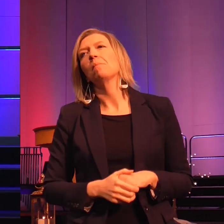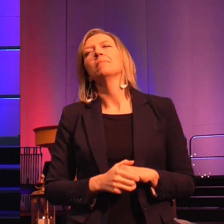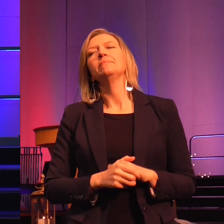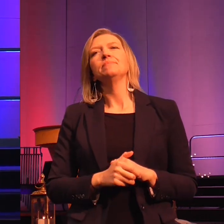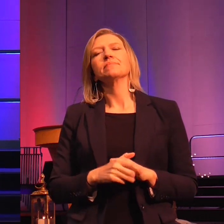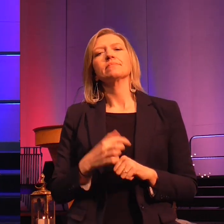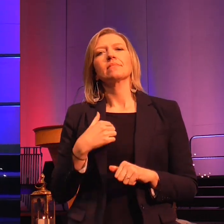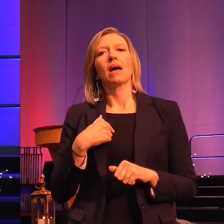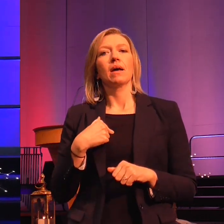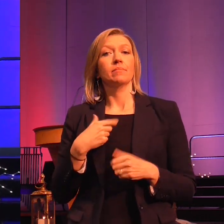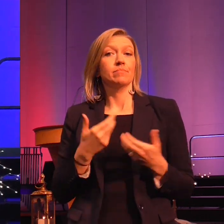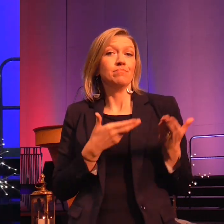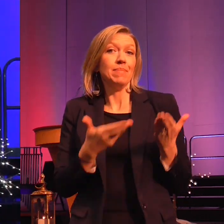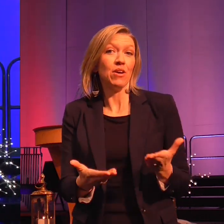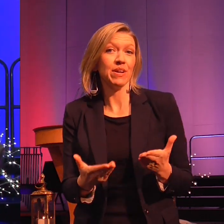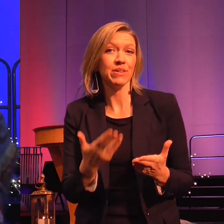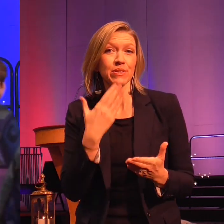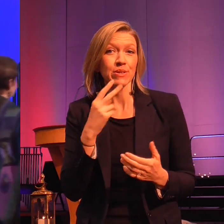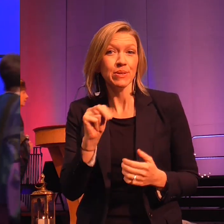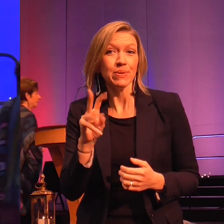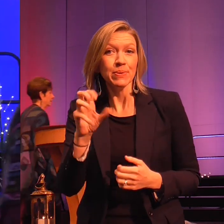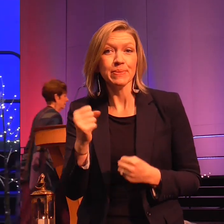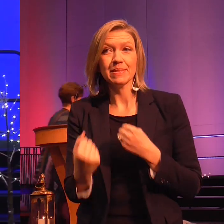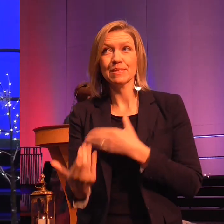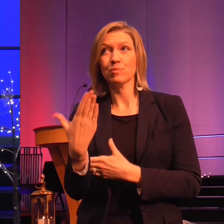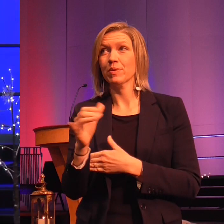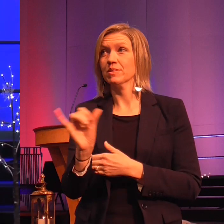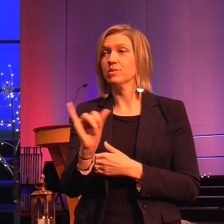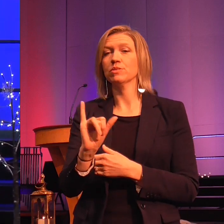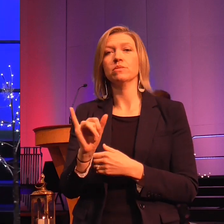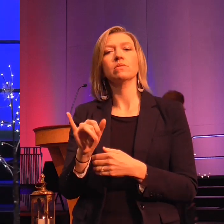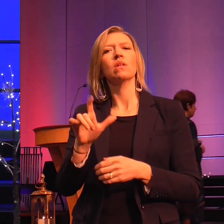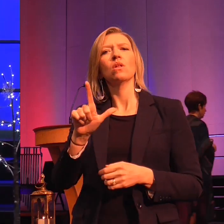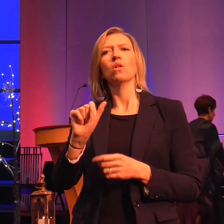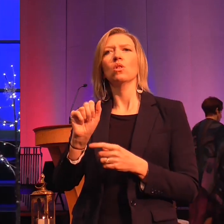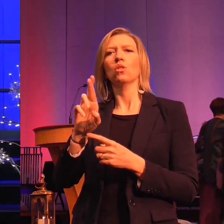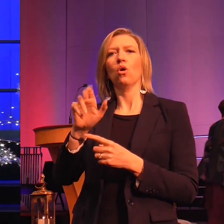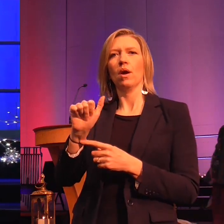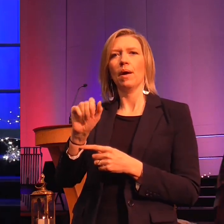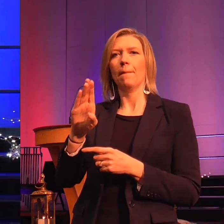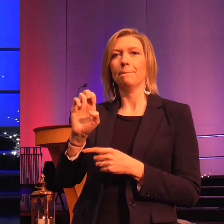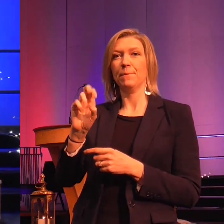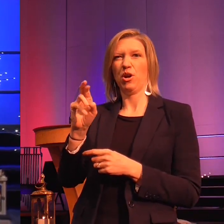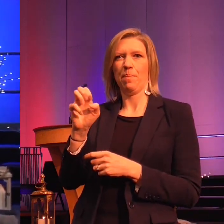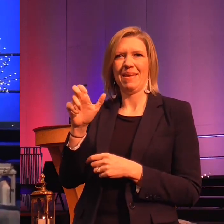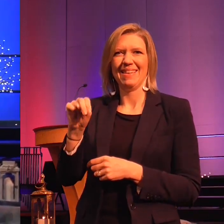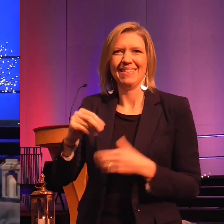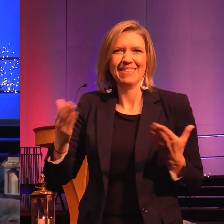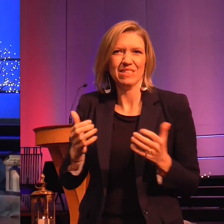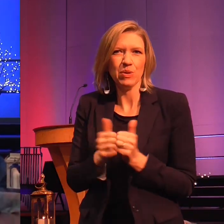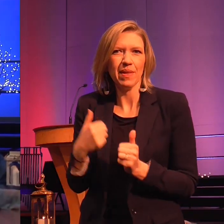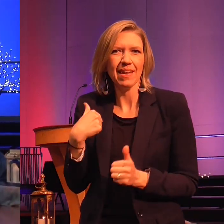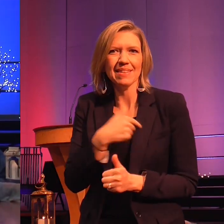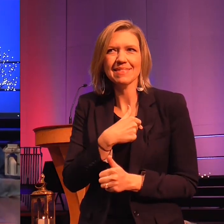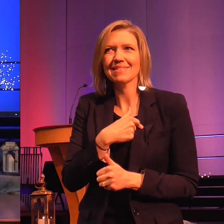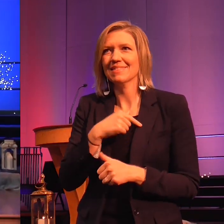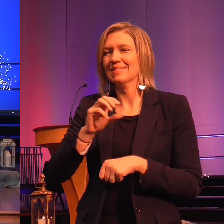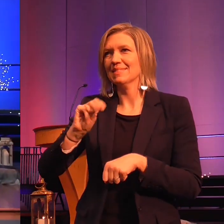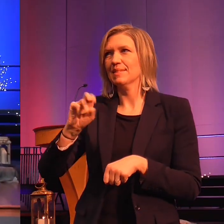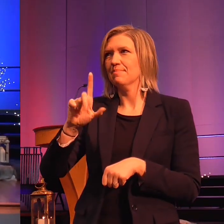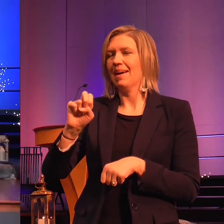I'm bearing good news this morning, too. How about Laura Berman being right here with us at Mile High Church? Come on out here, Laura Berman.